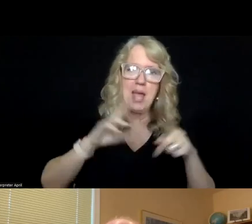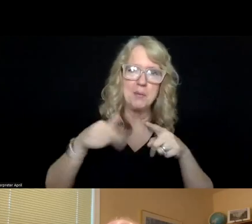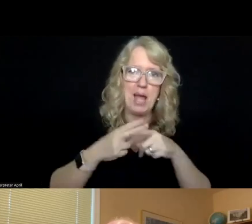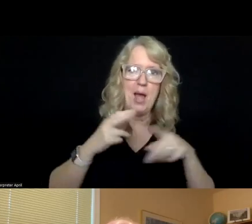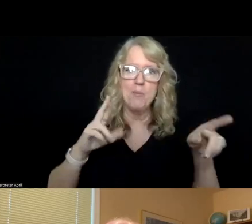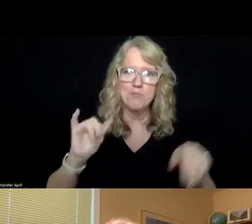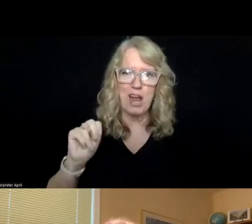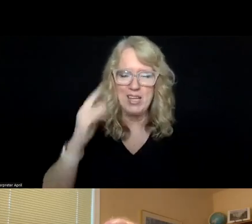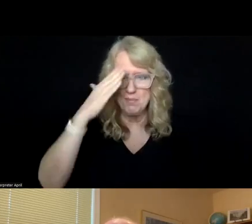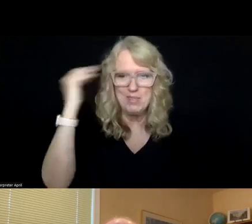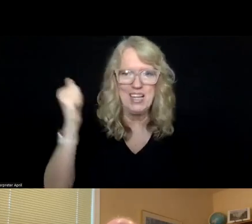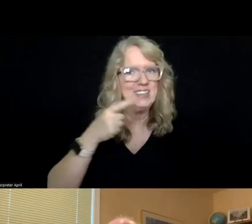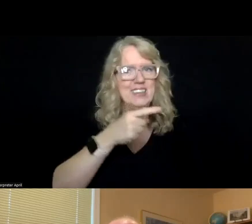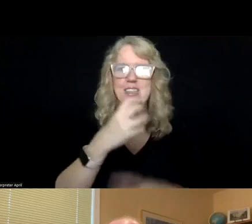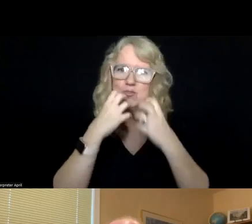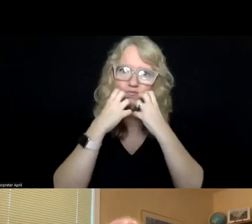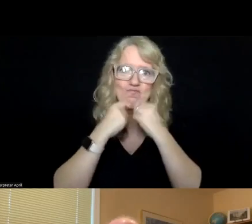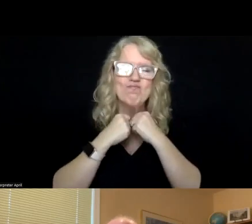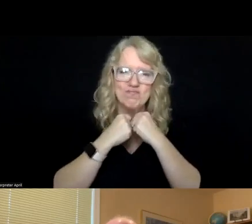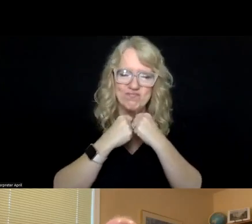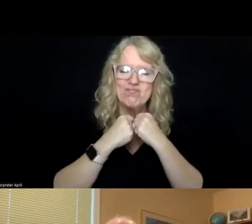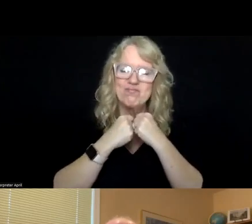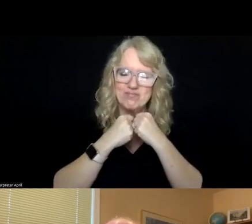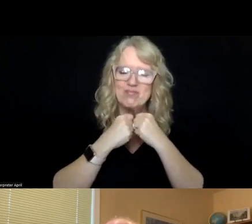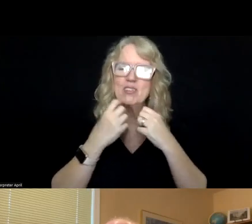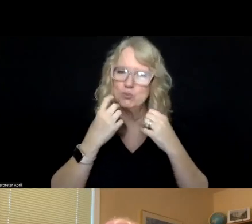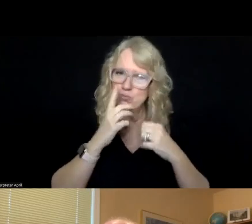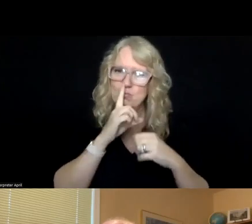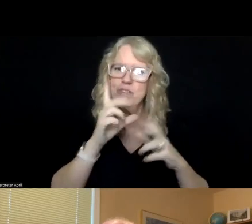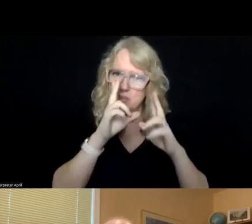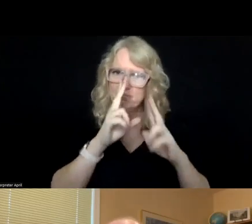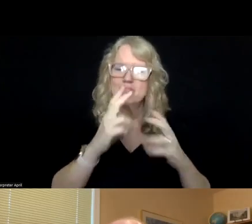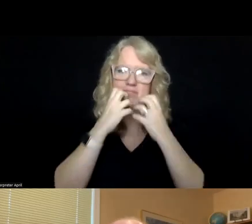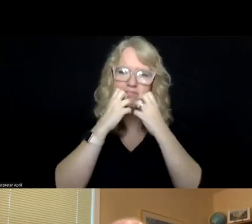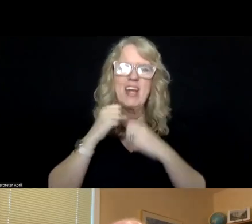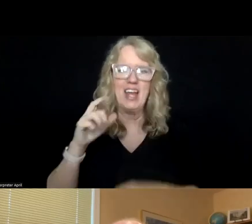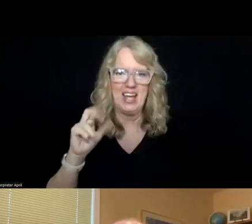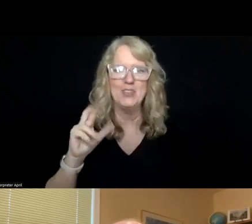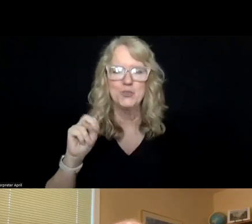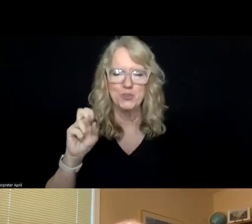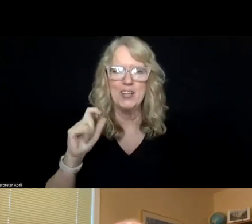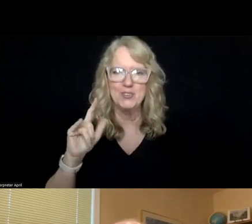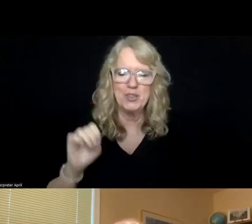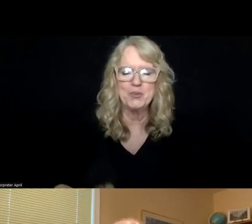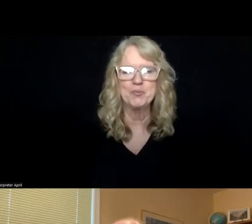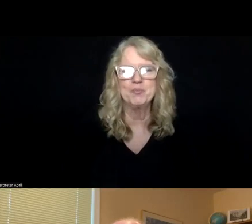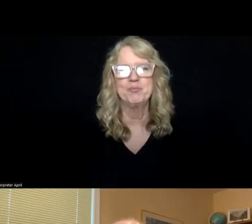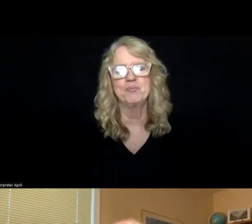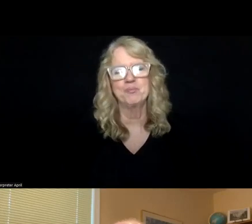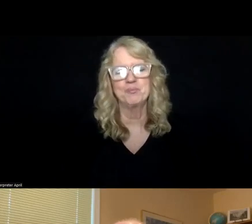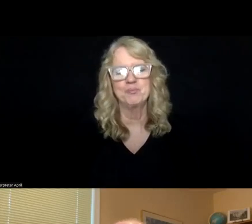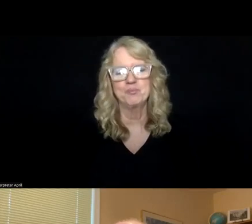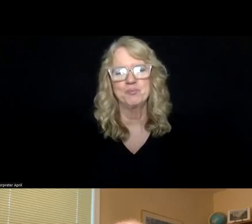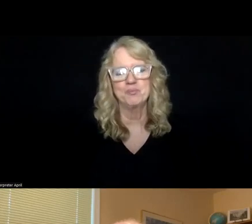because he's a treasure and he was highly valued at Crownsville. So I also wanted